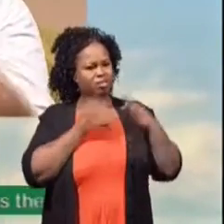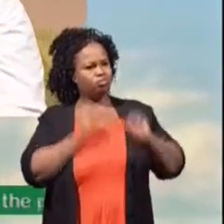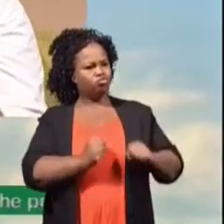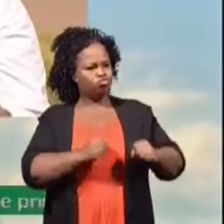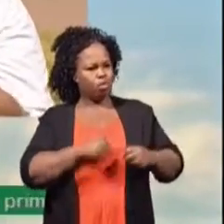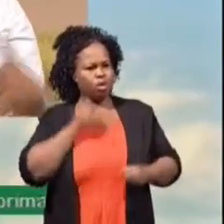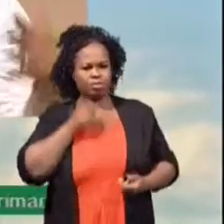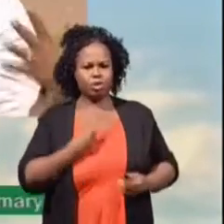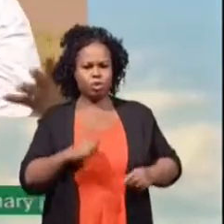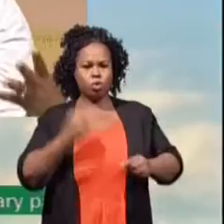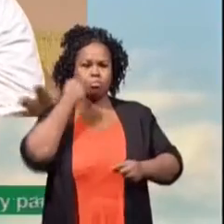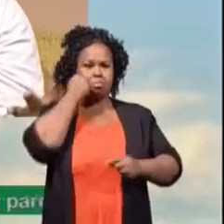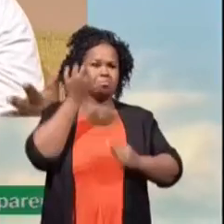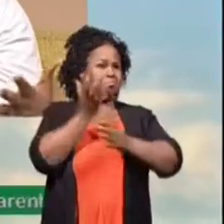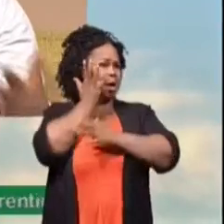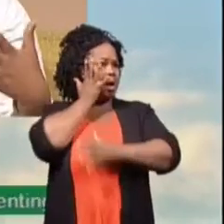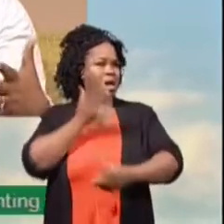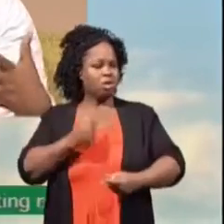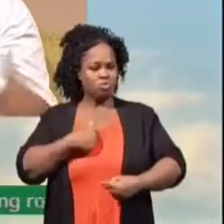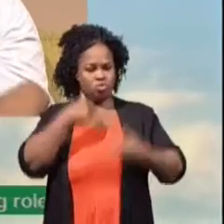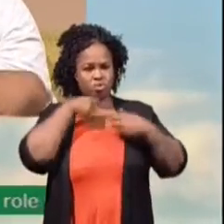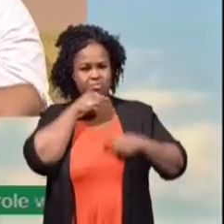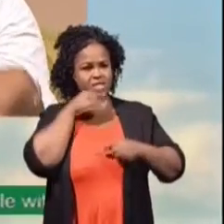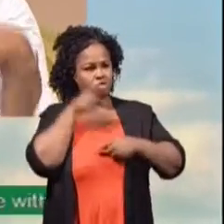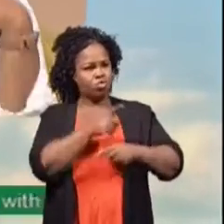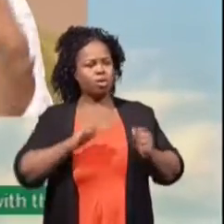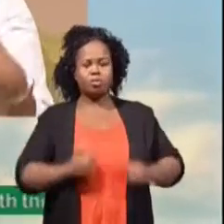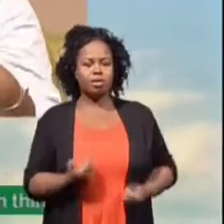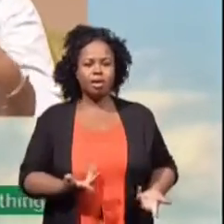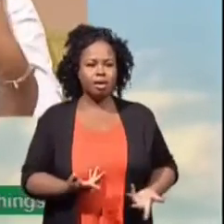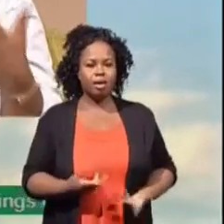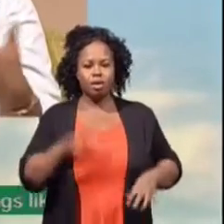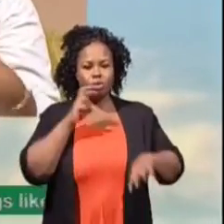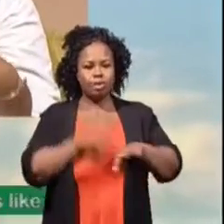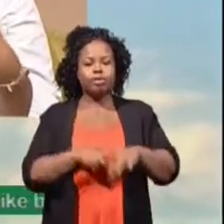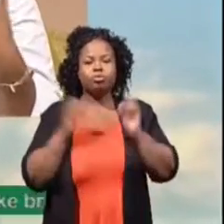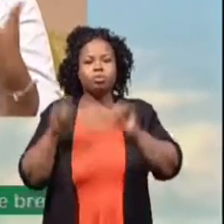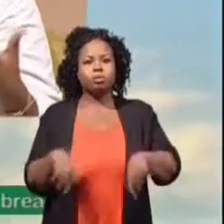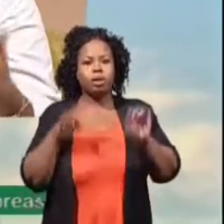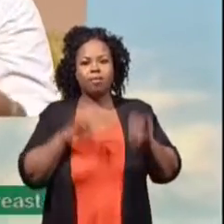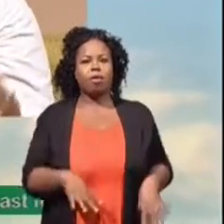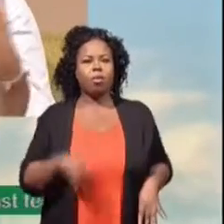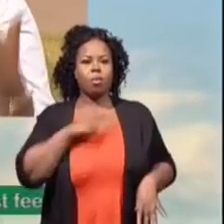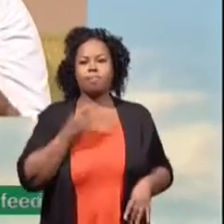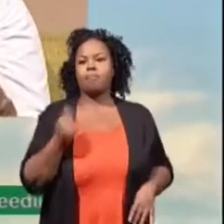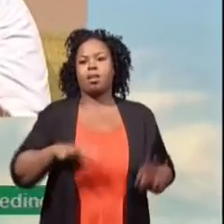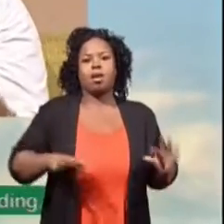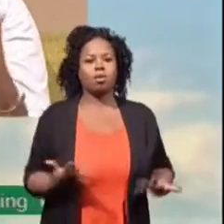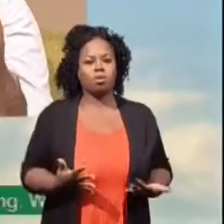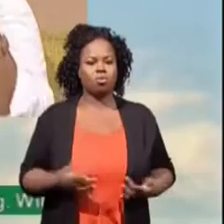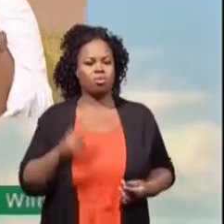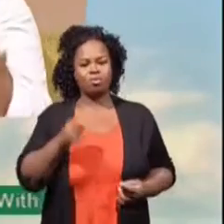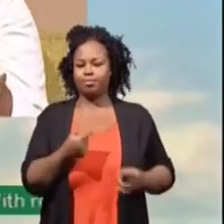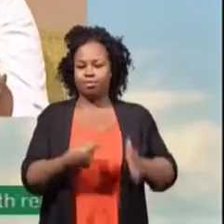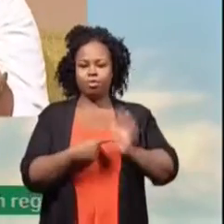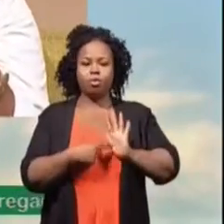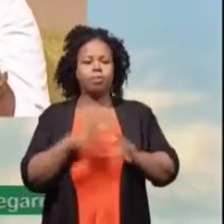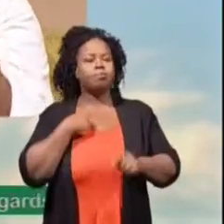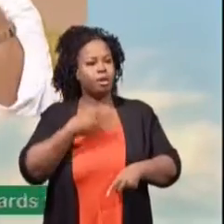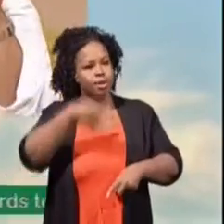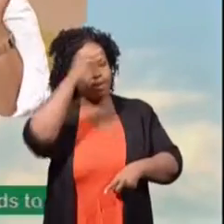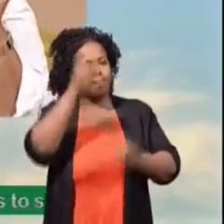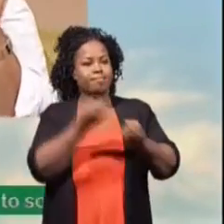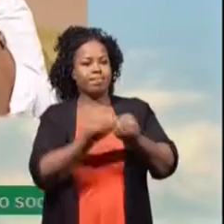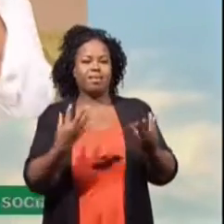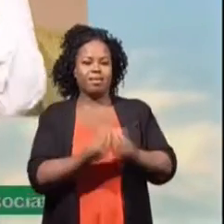be husbands they don't have to beat on me and hit me you know in order for them to be husband I don't have mandi sokole akandinga imali in order for him to be